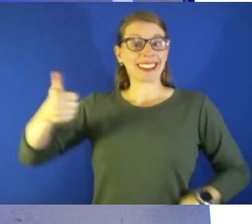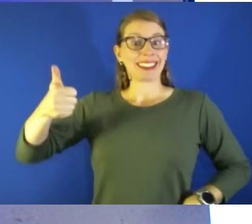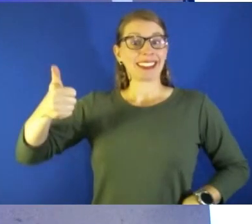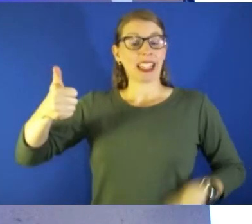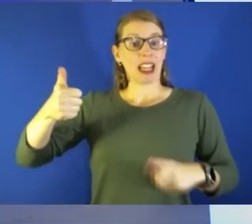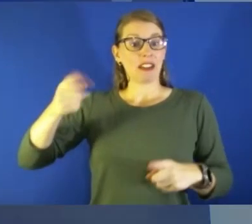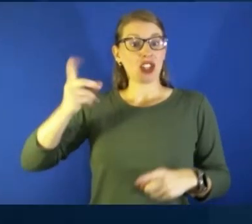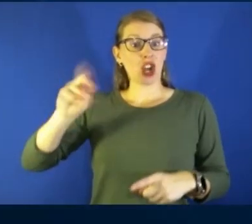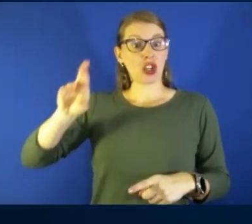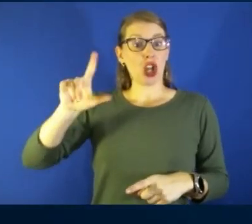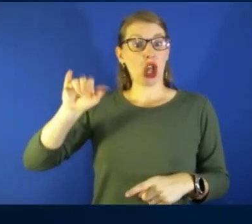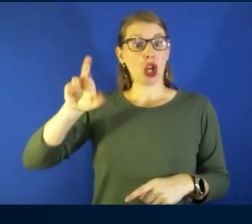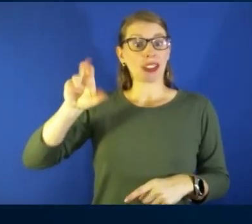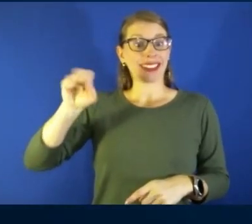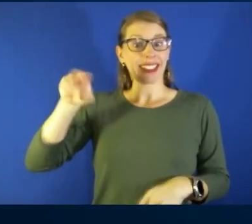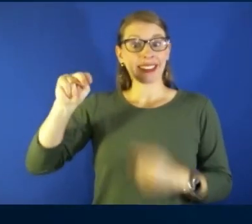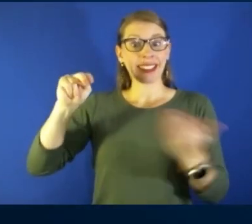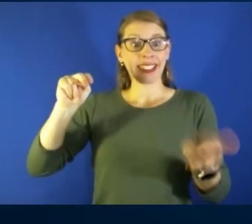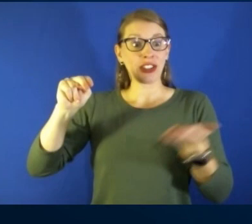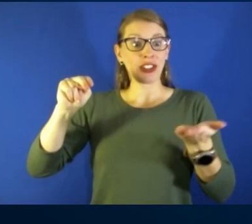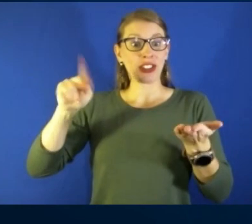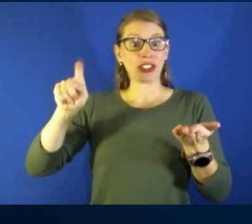Larson?